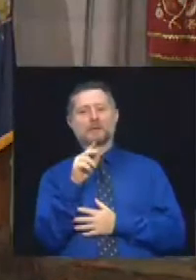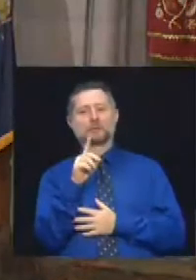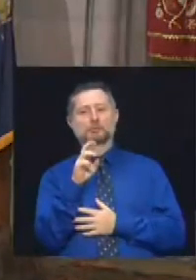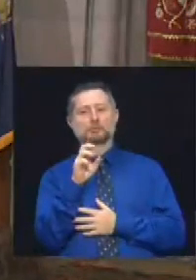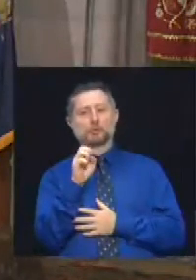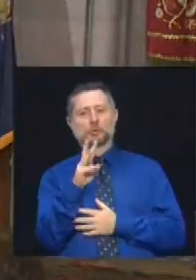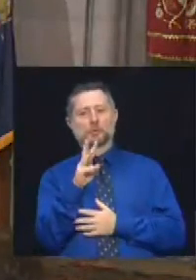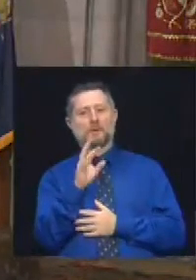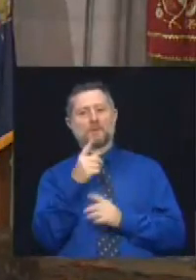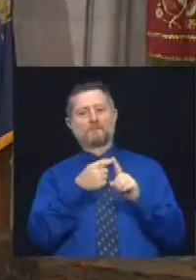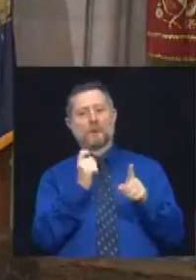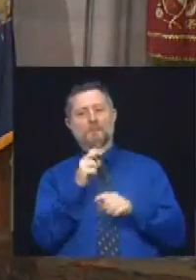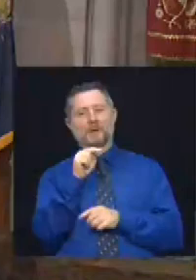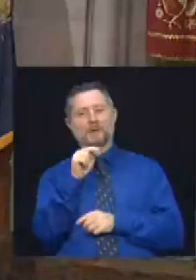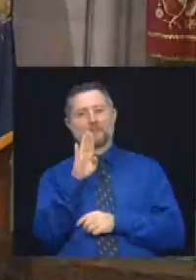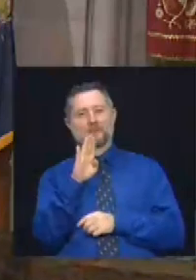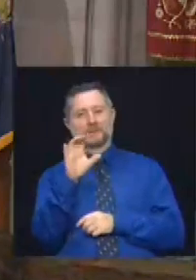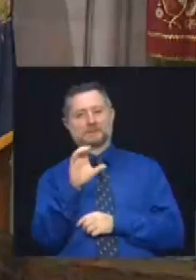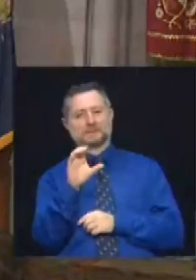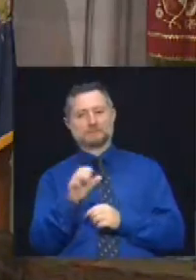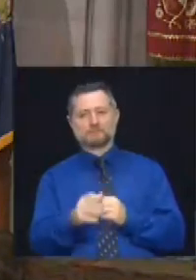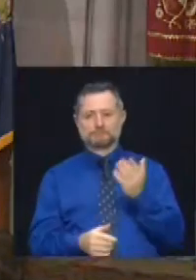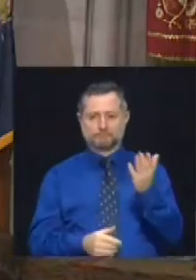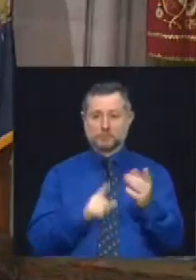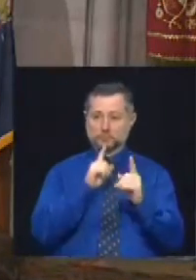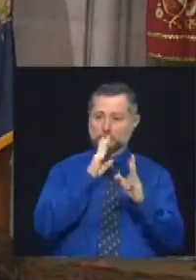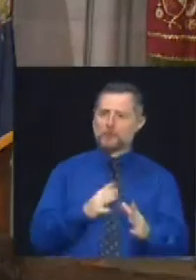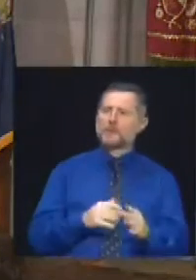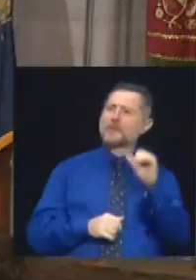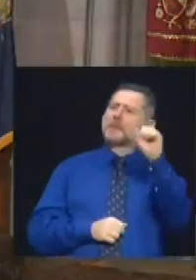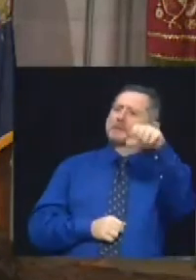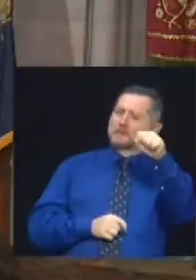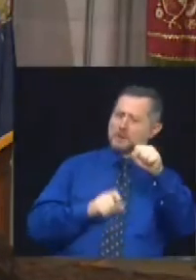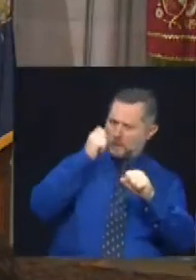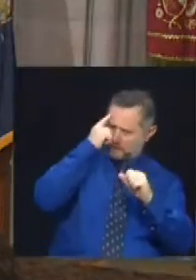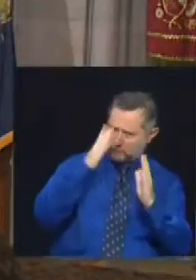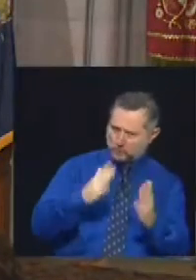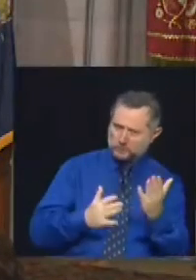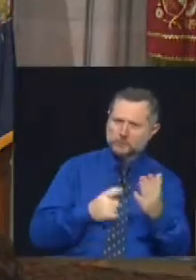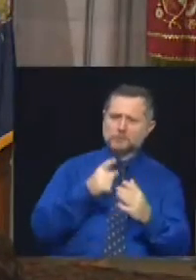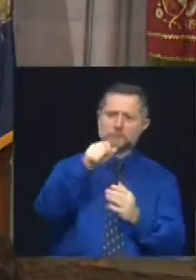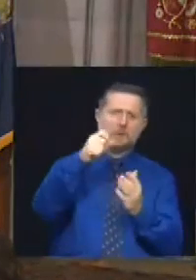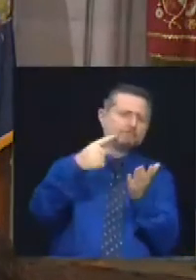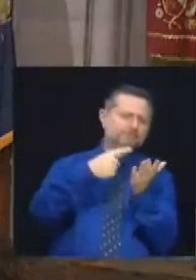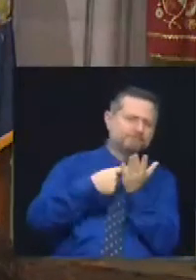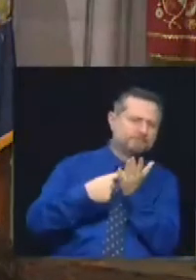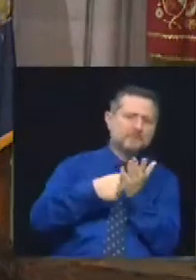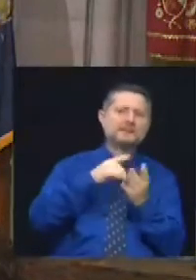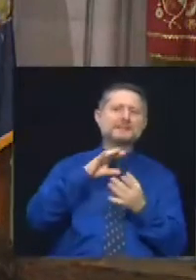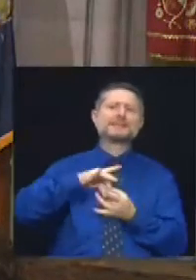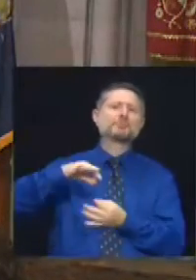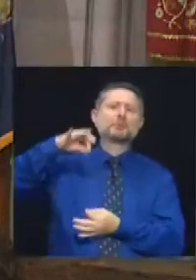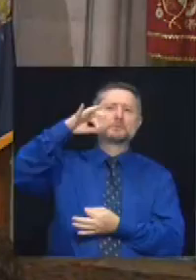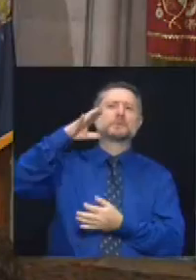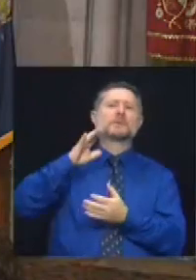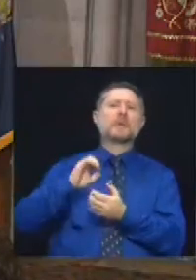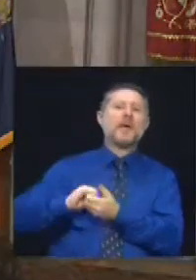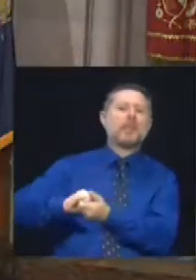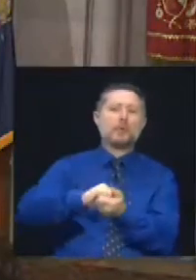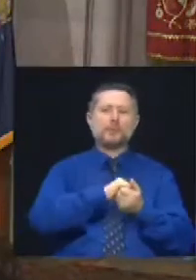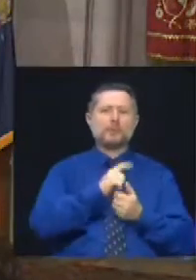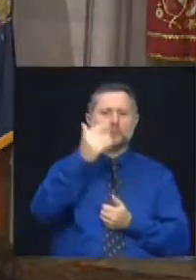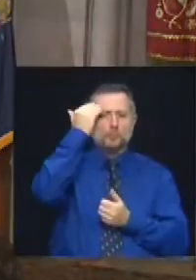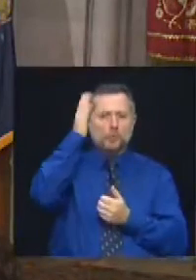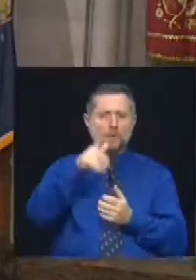Andrew from NBC4, please. Yes, Governor, thank you very much. You talked about the spirit of collaboration. I know you have spoken with Mayor